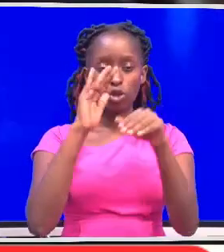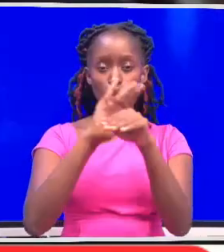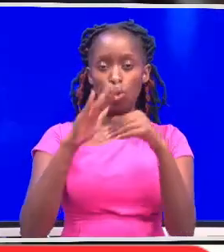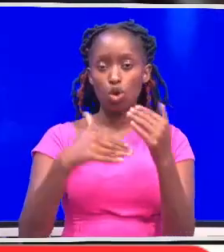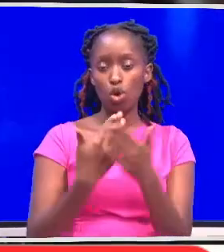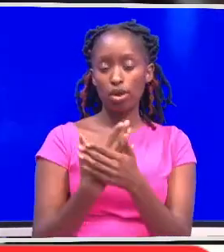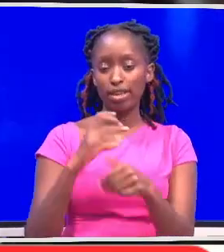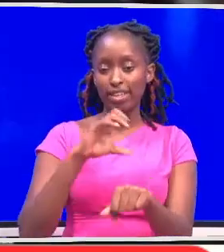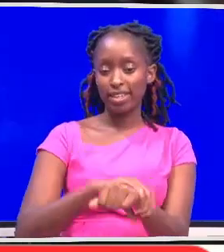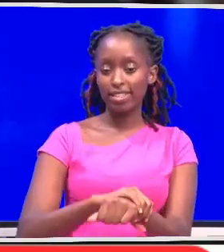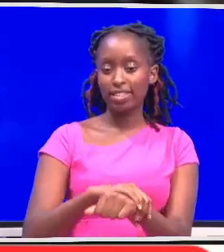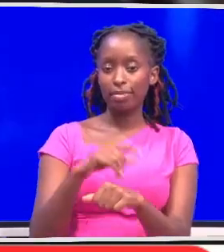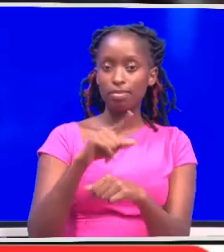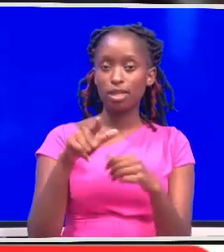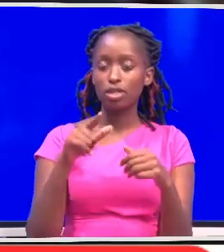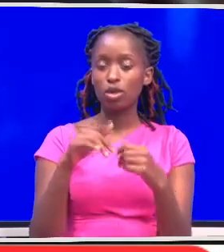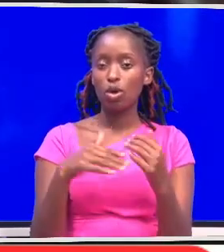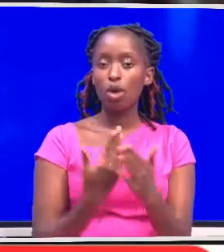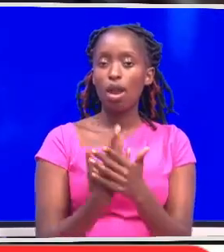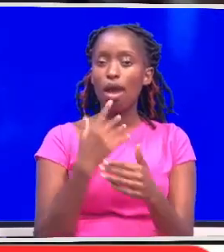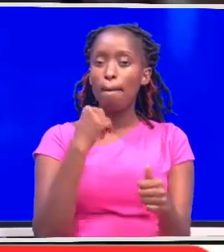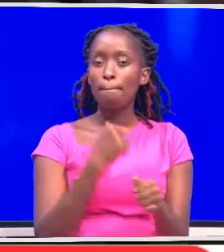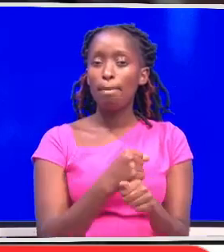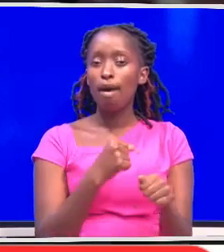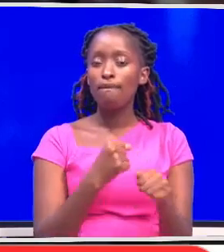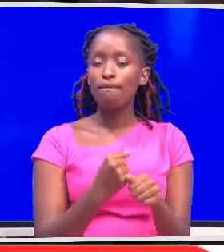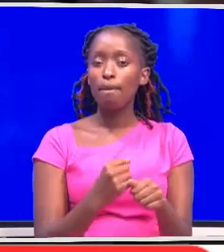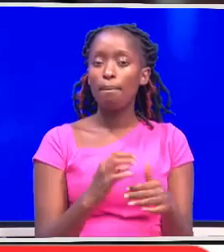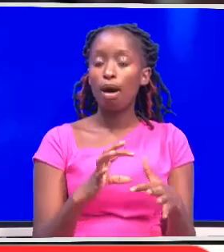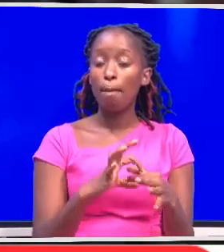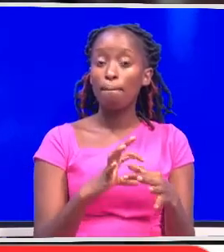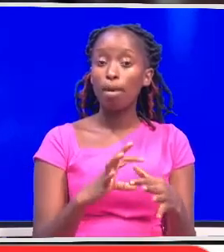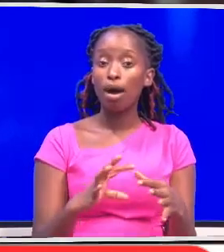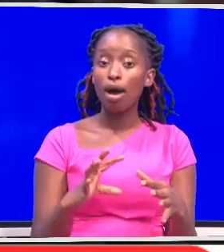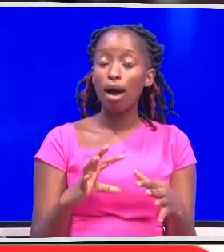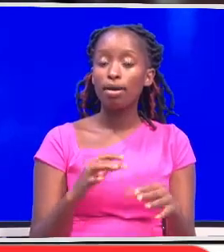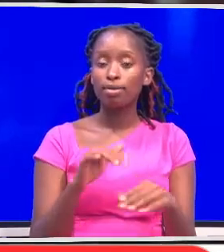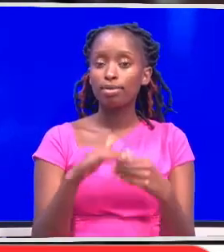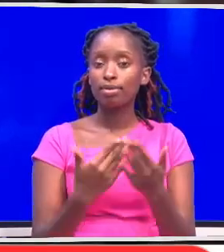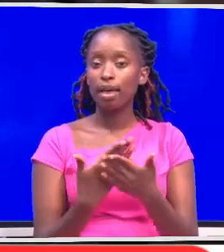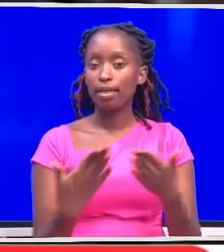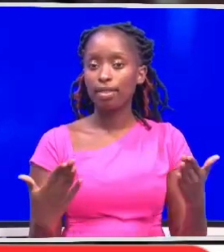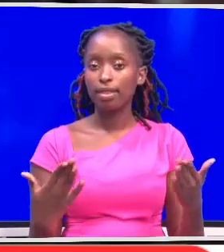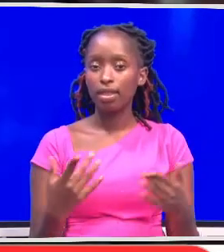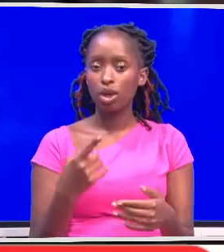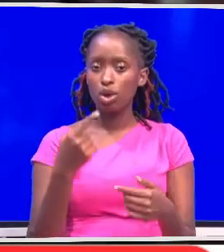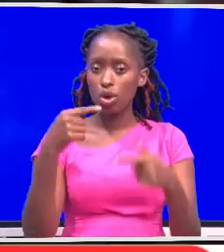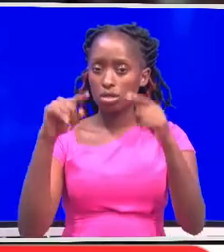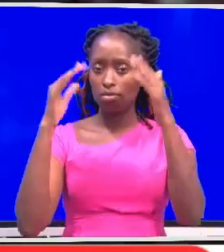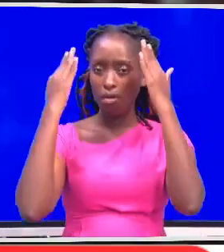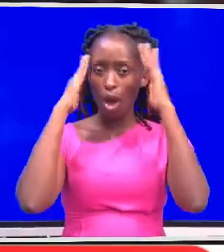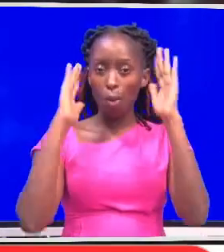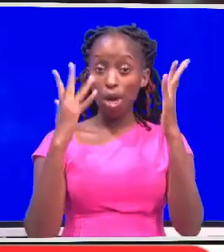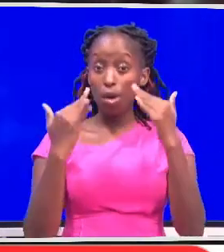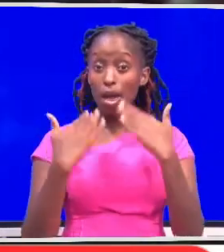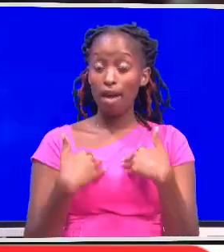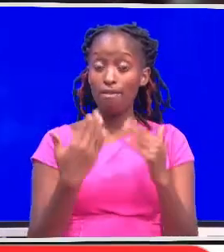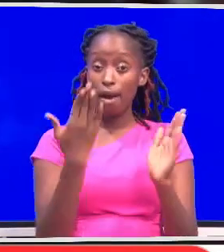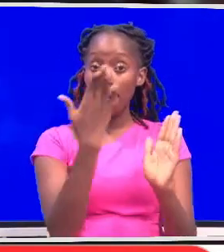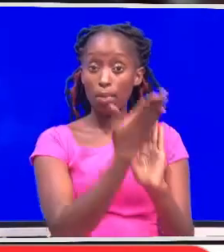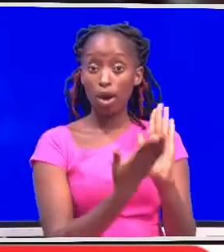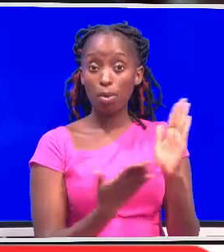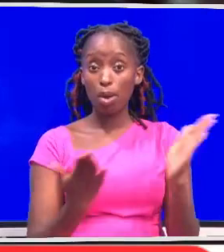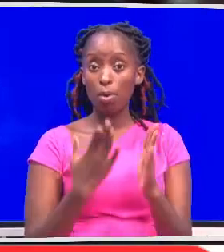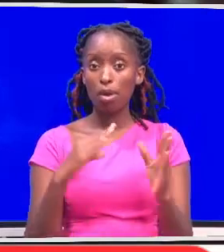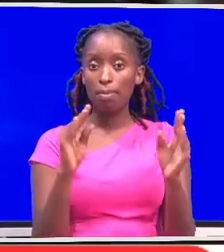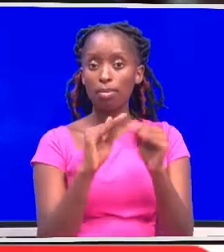coming up with performance-linked incentives. You are aware that right now we have a program where we are meeting all the private